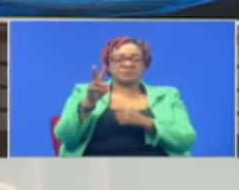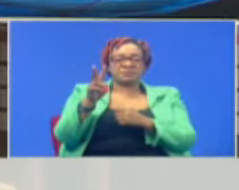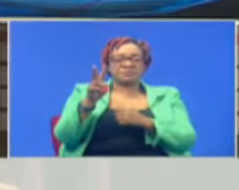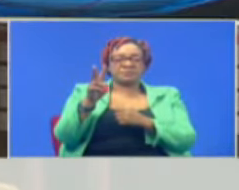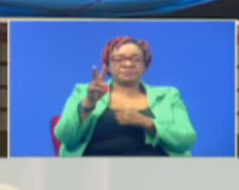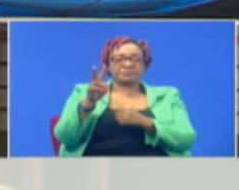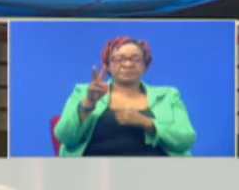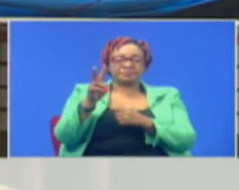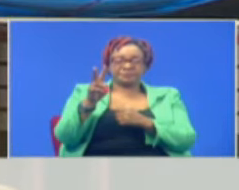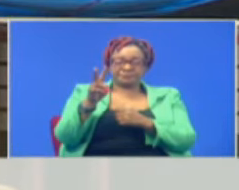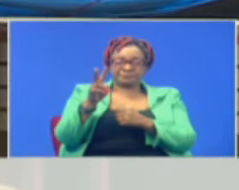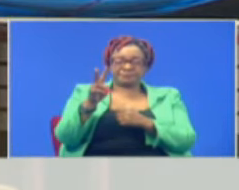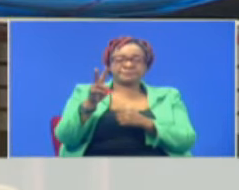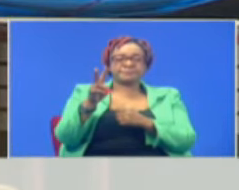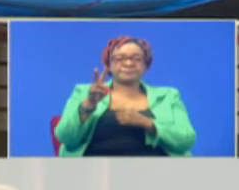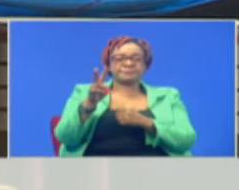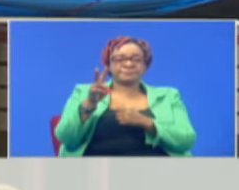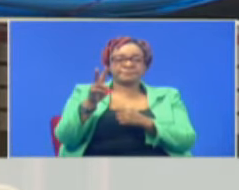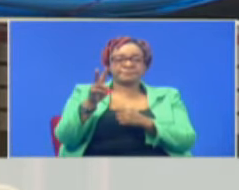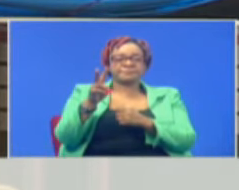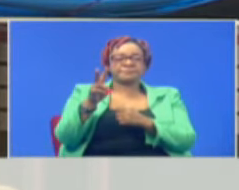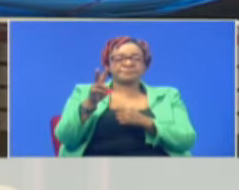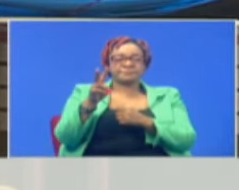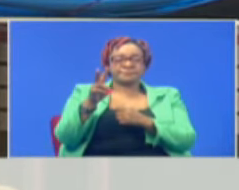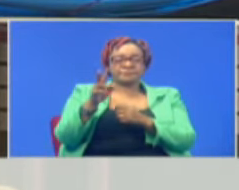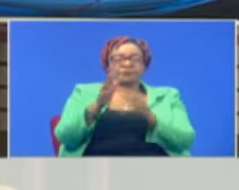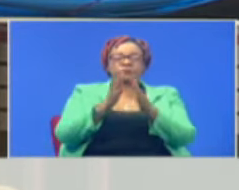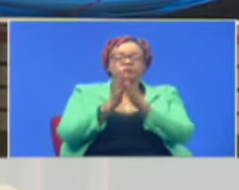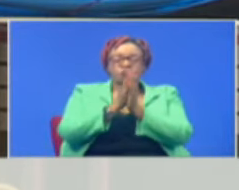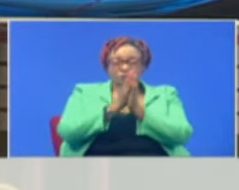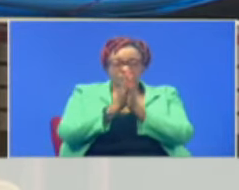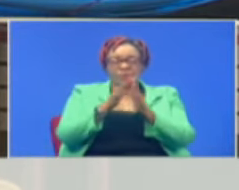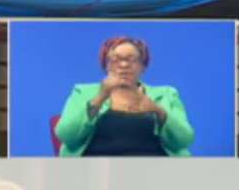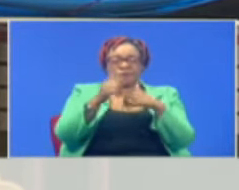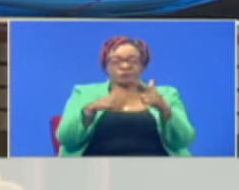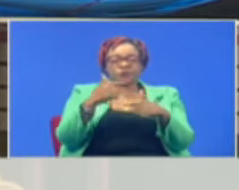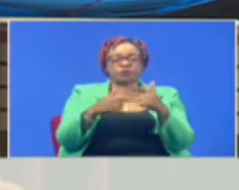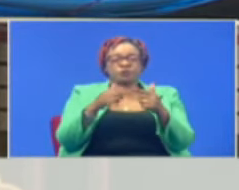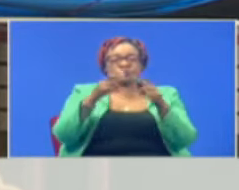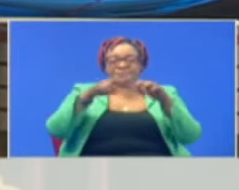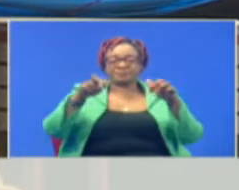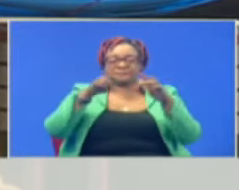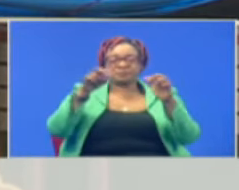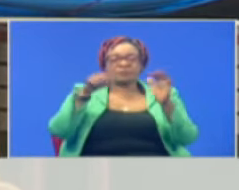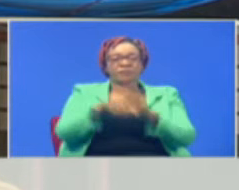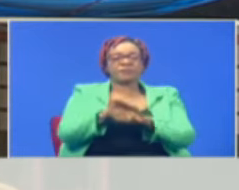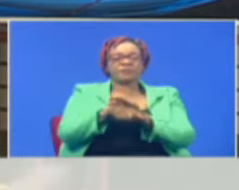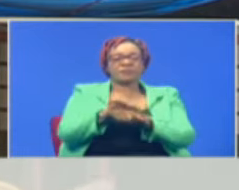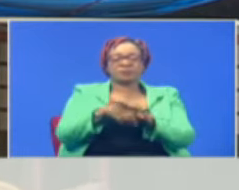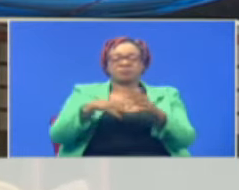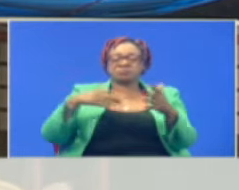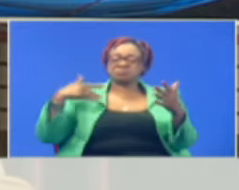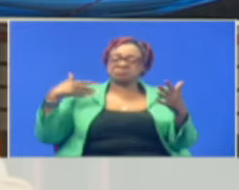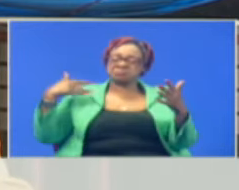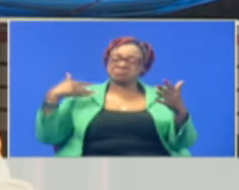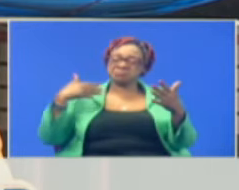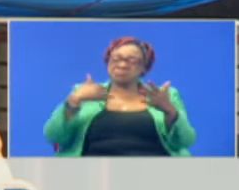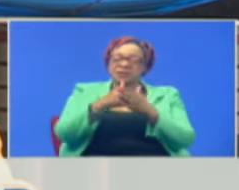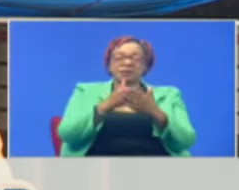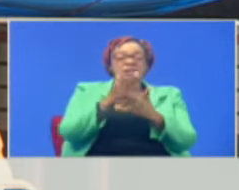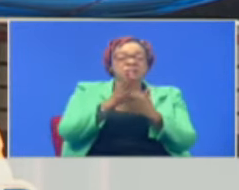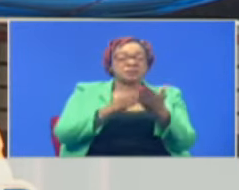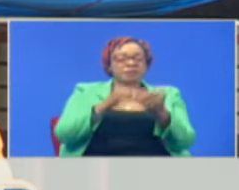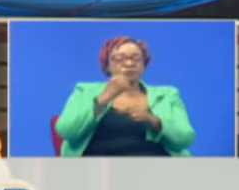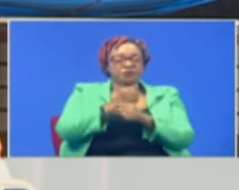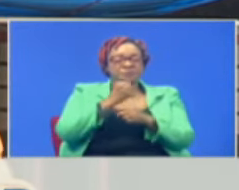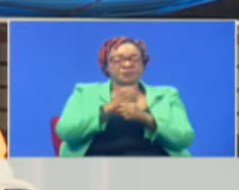Wow, what an eye-opener. Certainly a story that we will be keeping tabs on. All right, now for years, some jobs have been considered